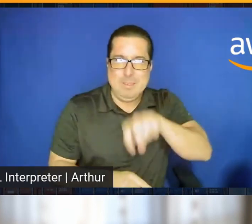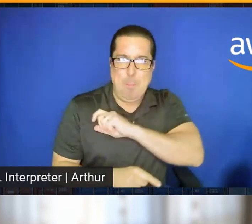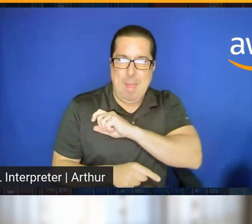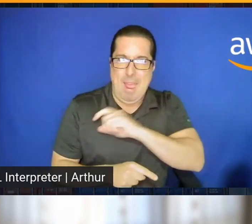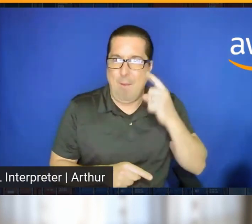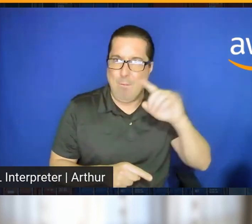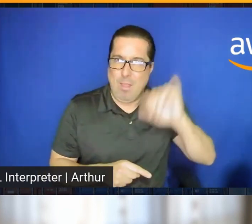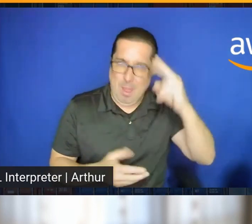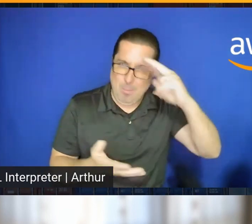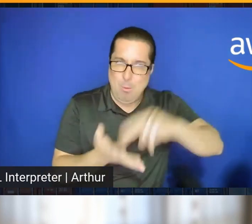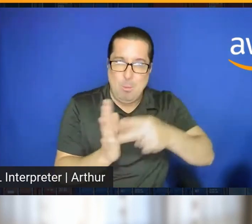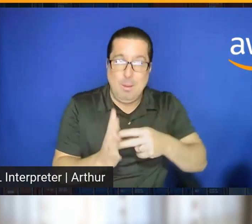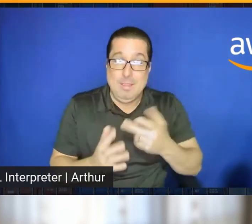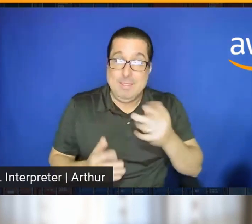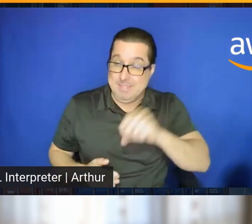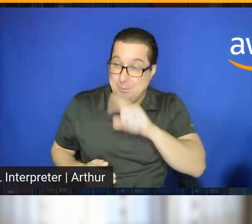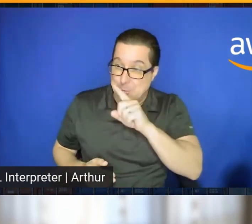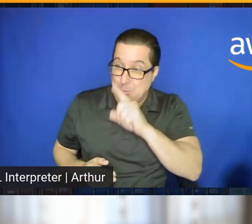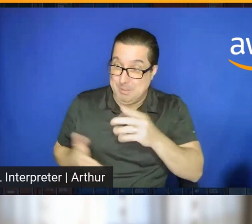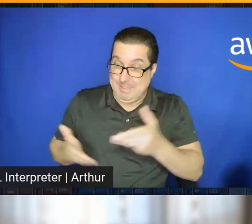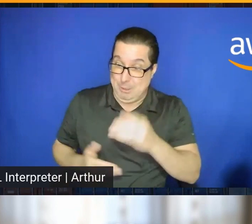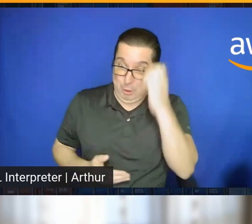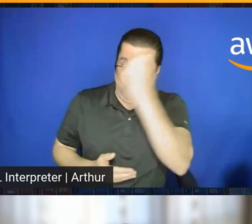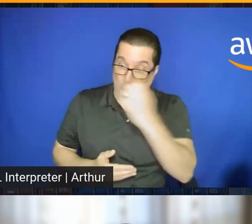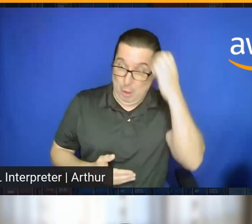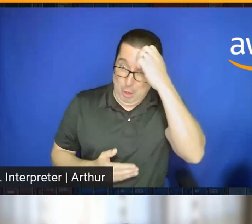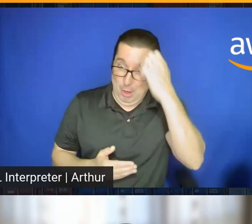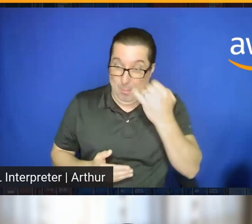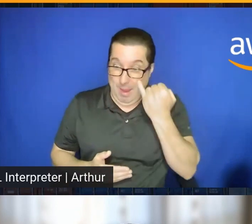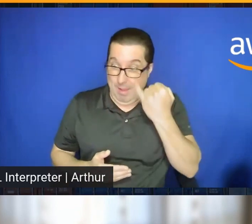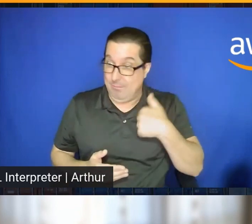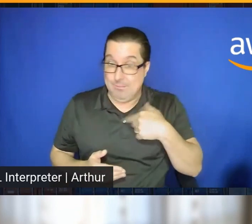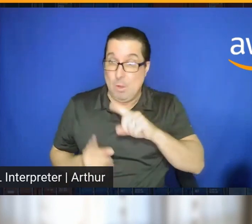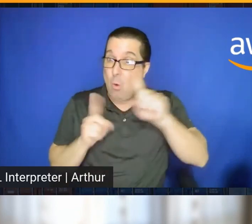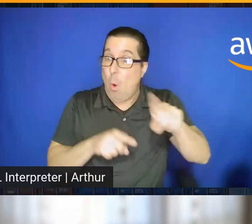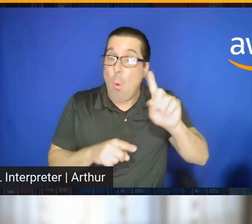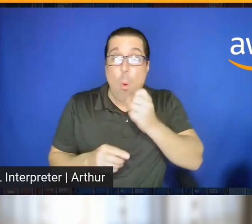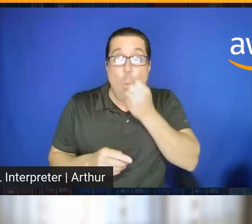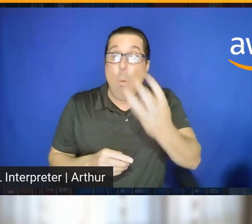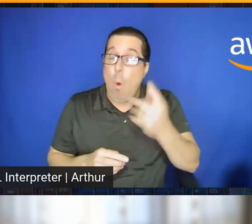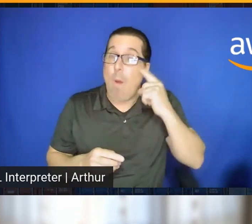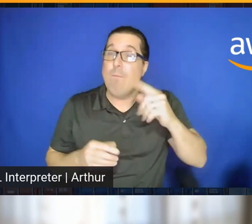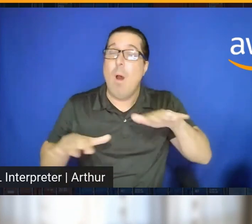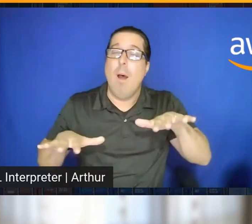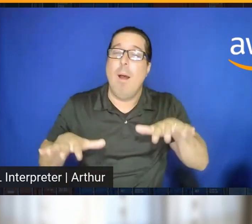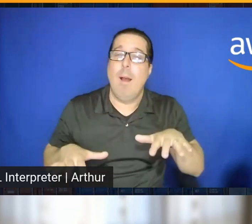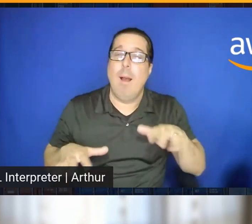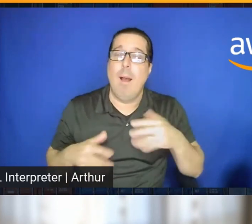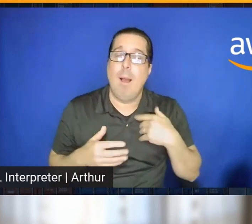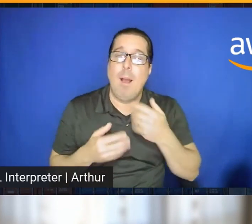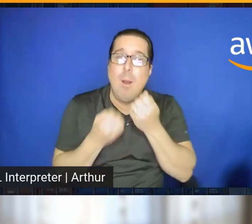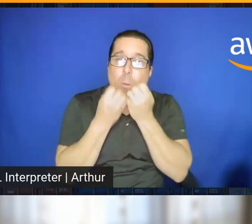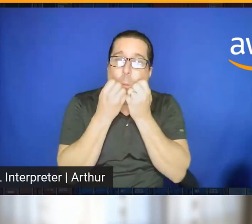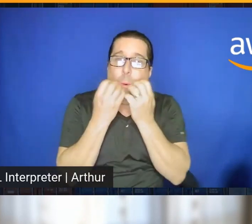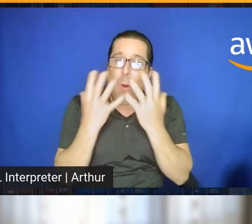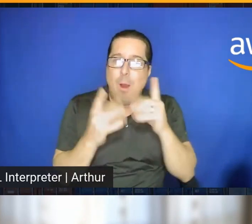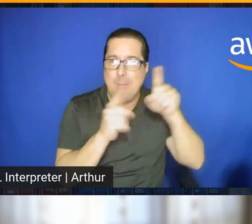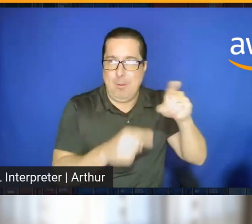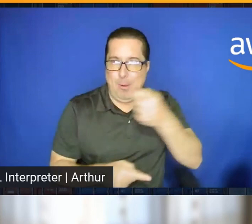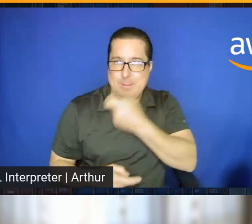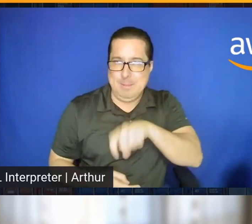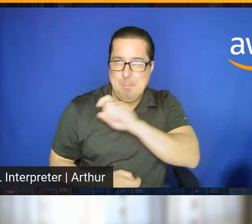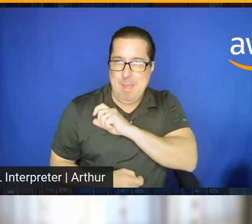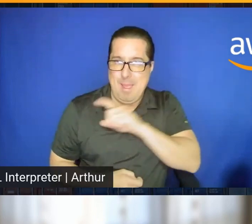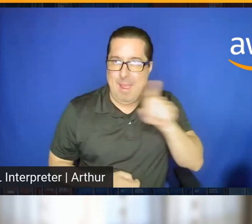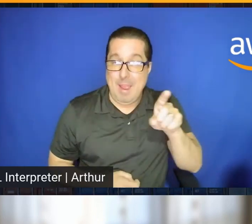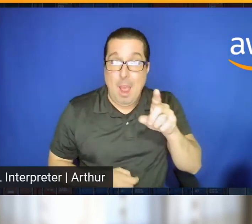Here in Europe, Spain is somewhere that you go for the warm. I guess like folks in the US maybe go to the what I would call